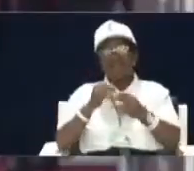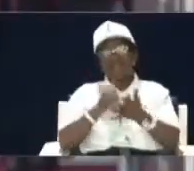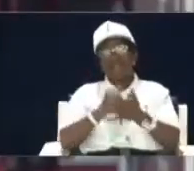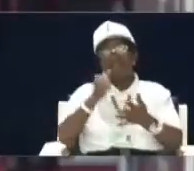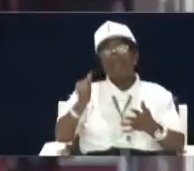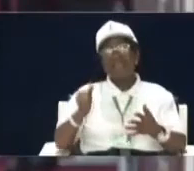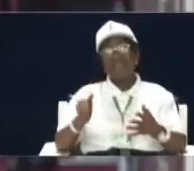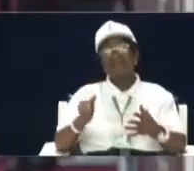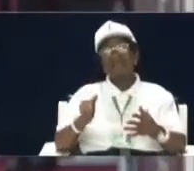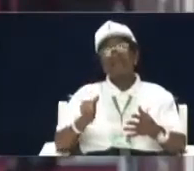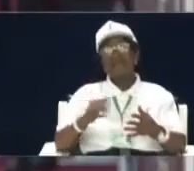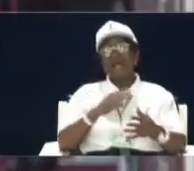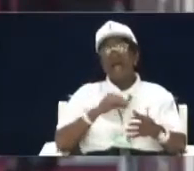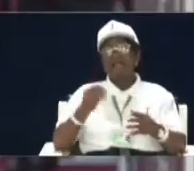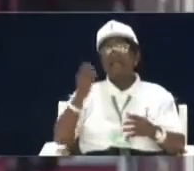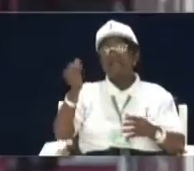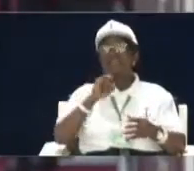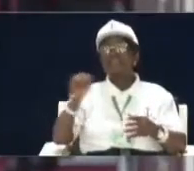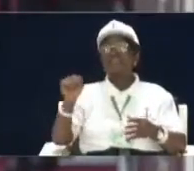And there's a way to do that.